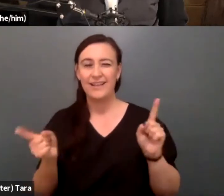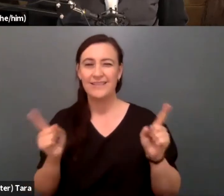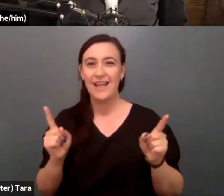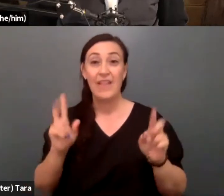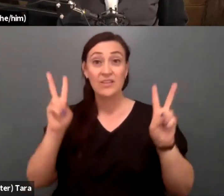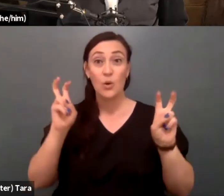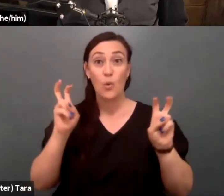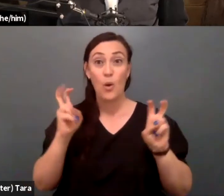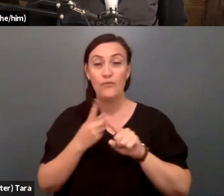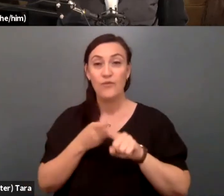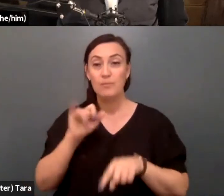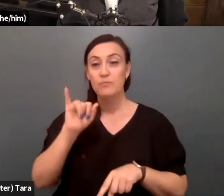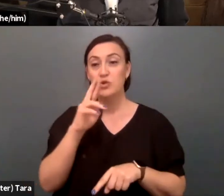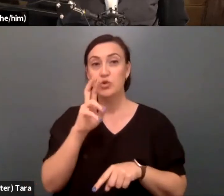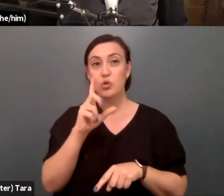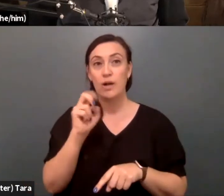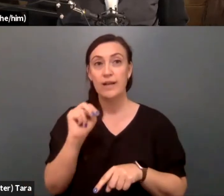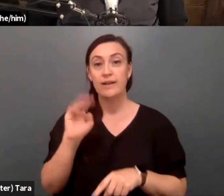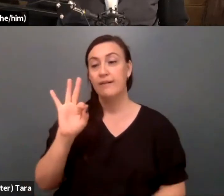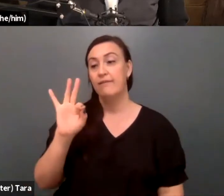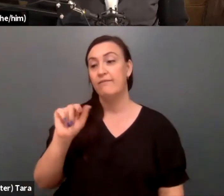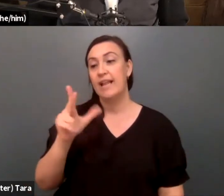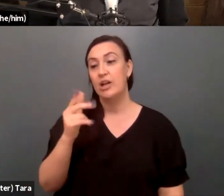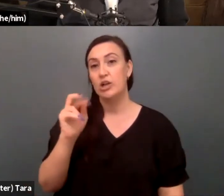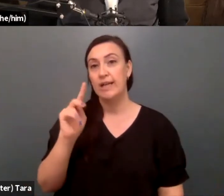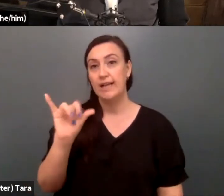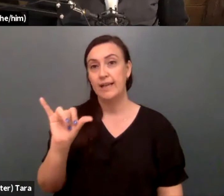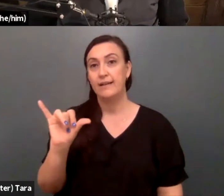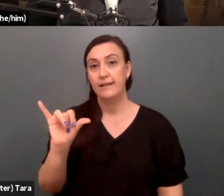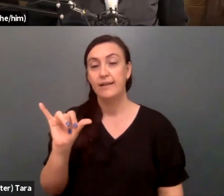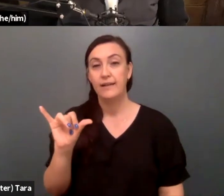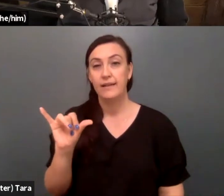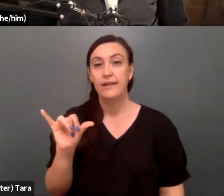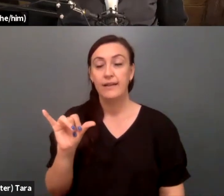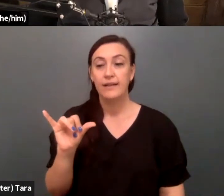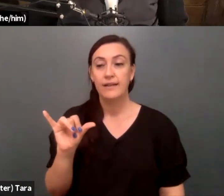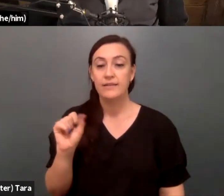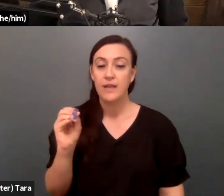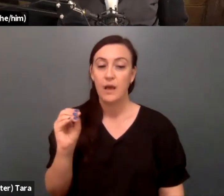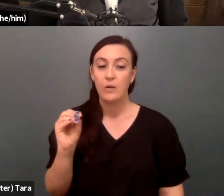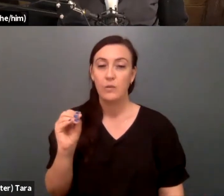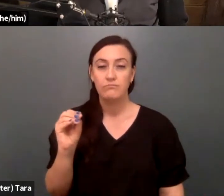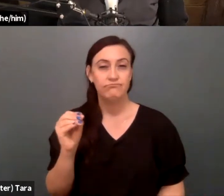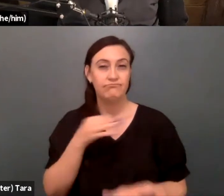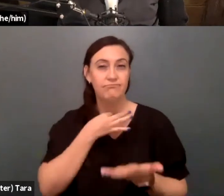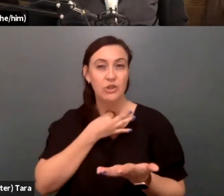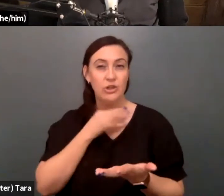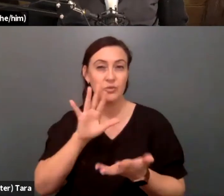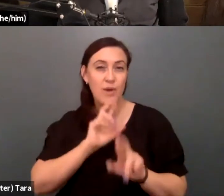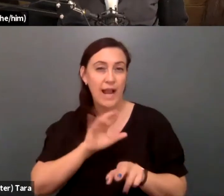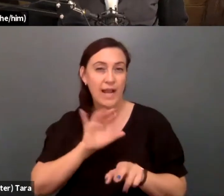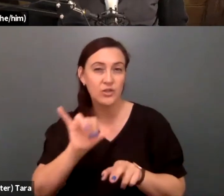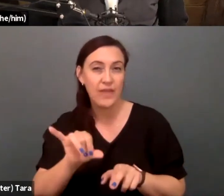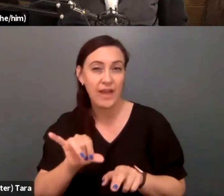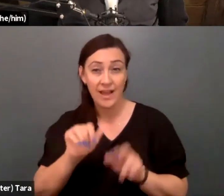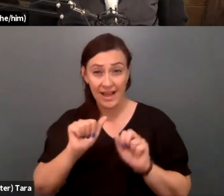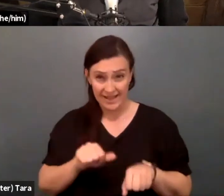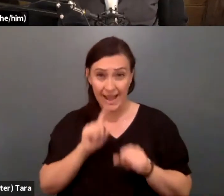Jordan Flaherty. So. Can you be